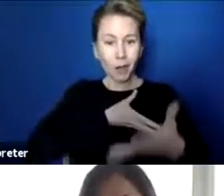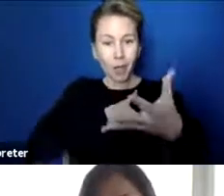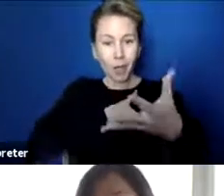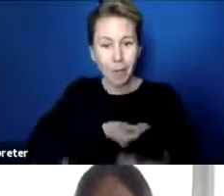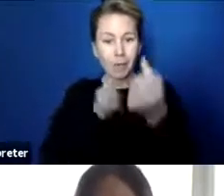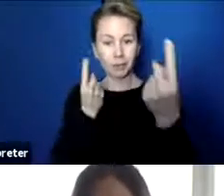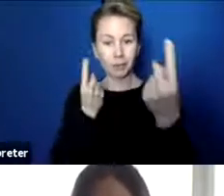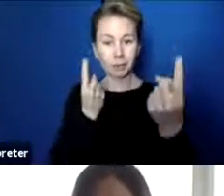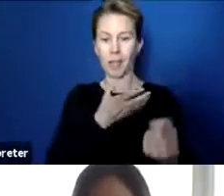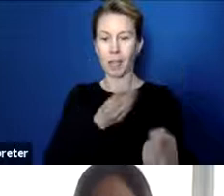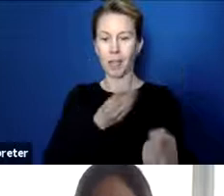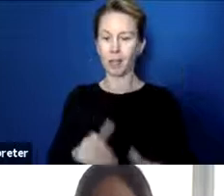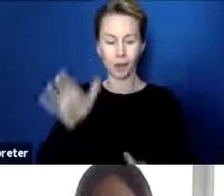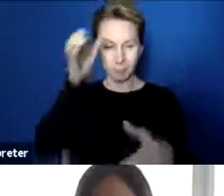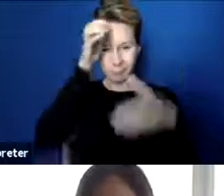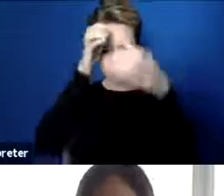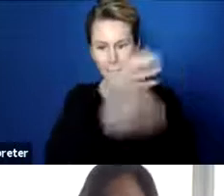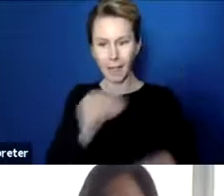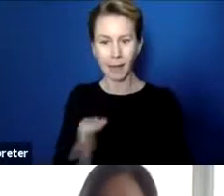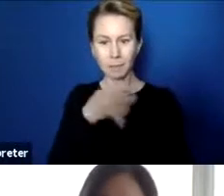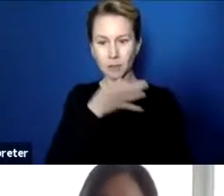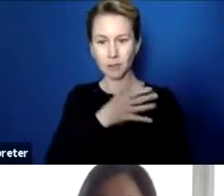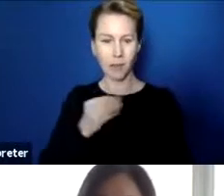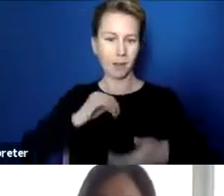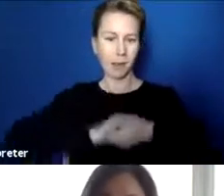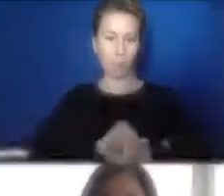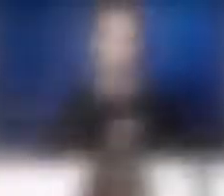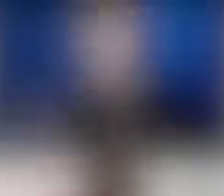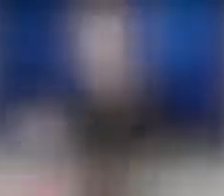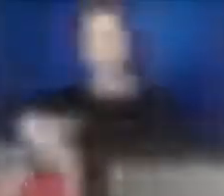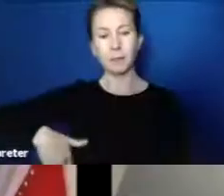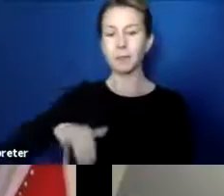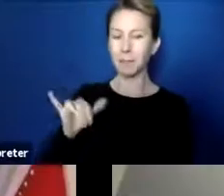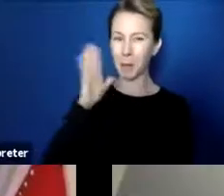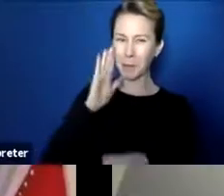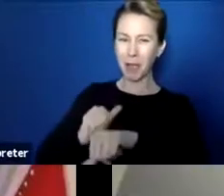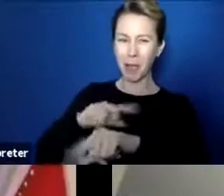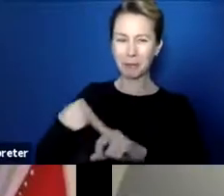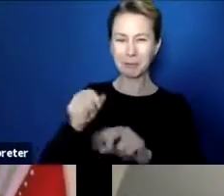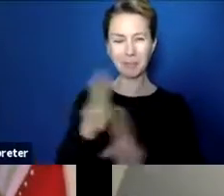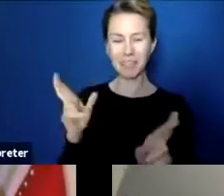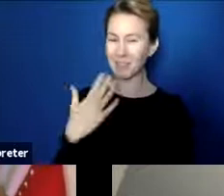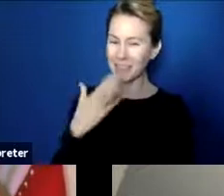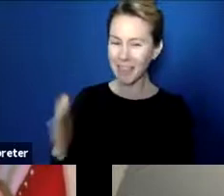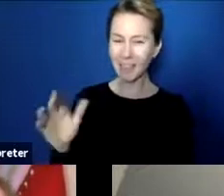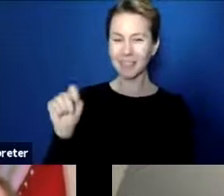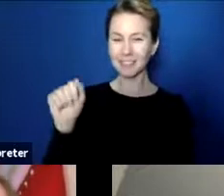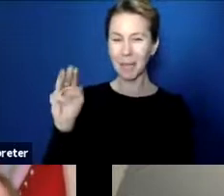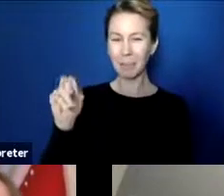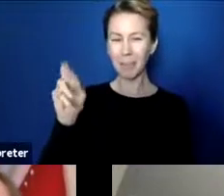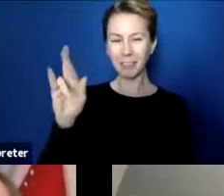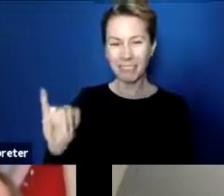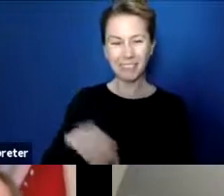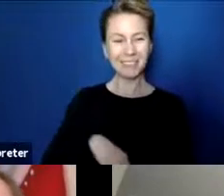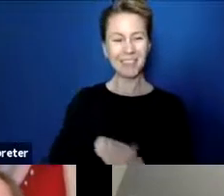in social work with Smith College. And all of the success of our elder abuse prevention program is because